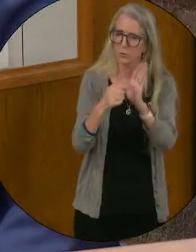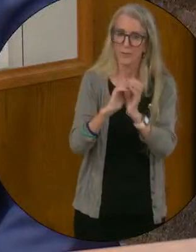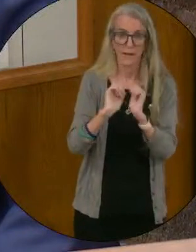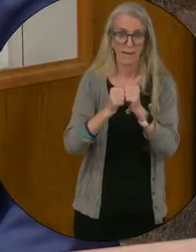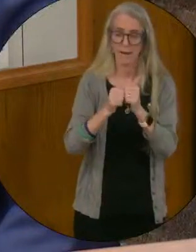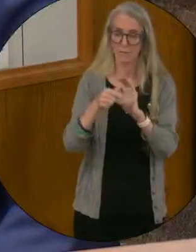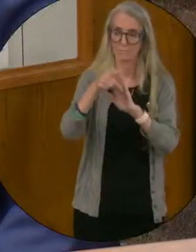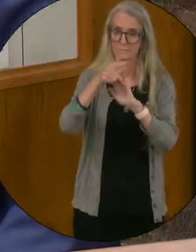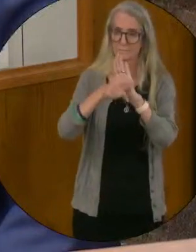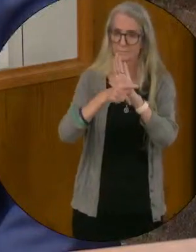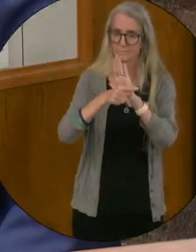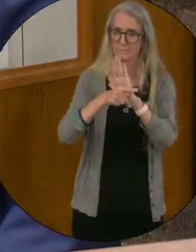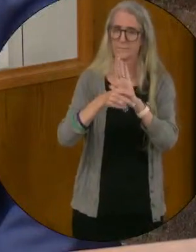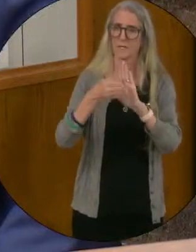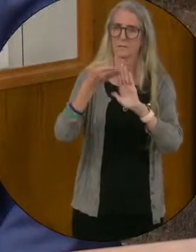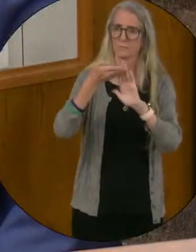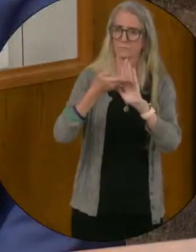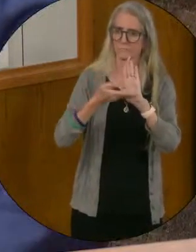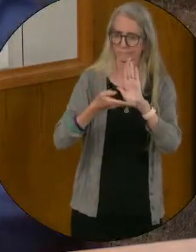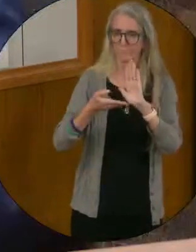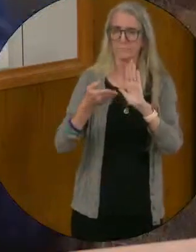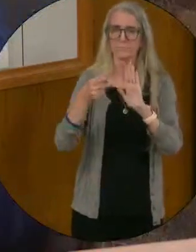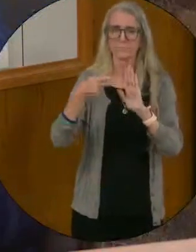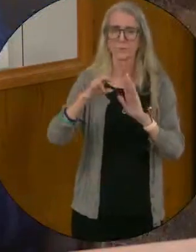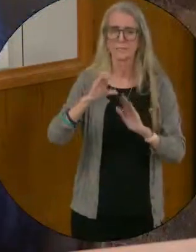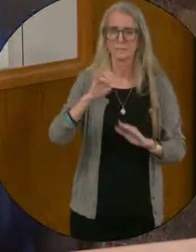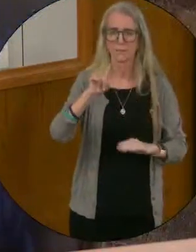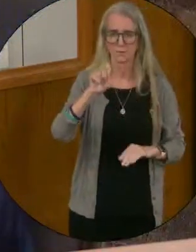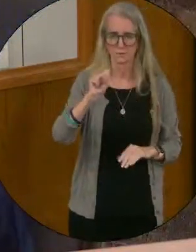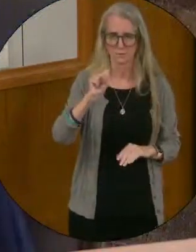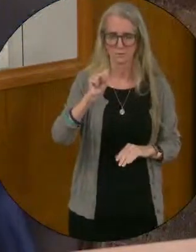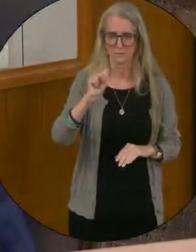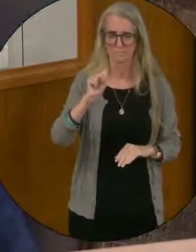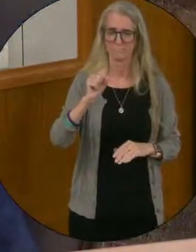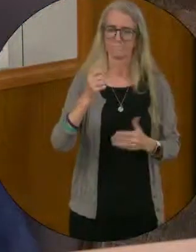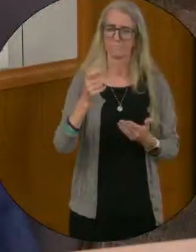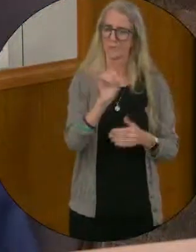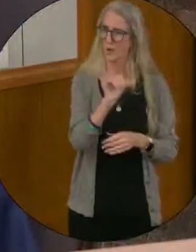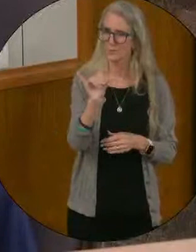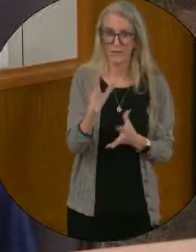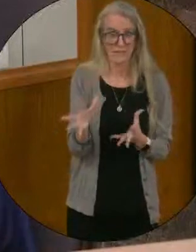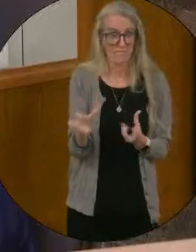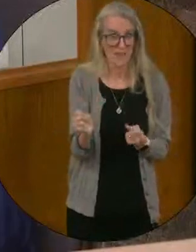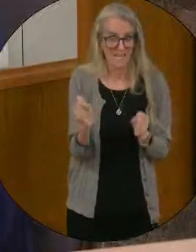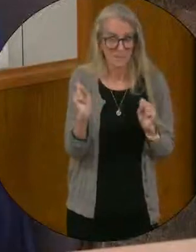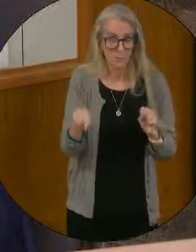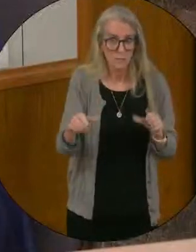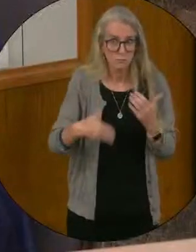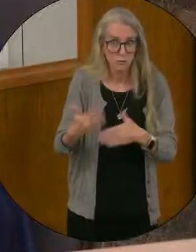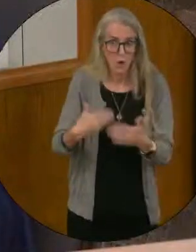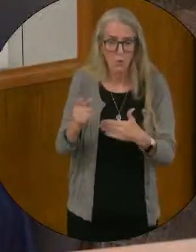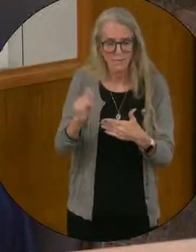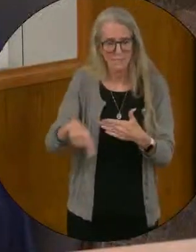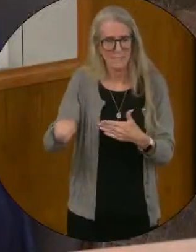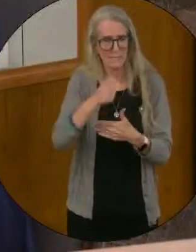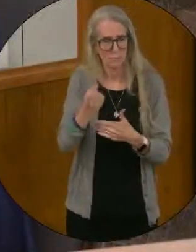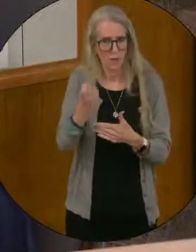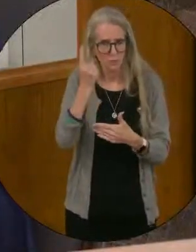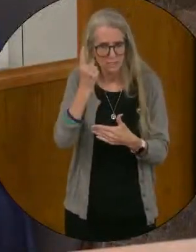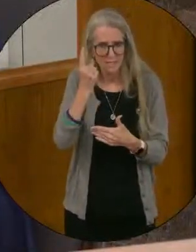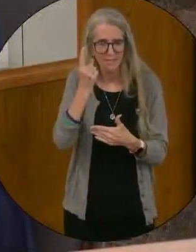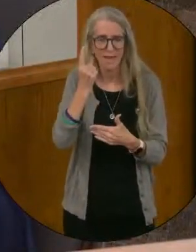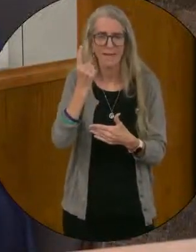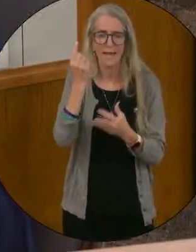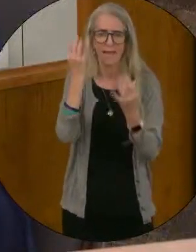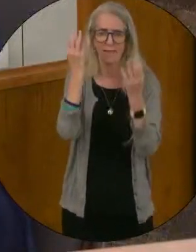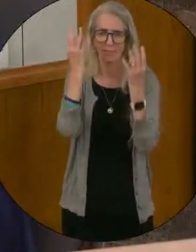principals. But I also, as fast as we need to go, we need to understand that and